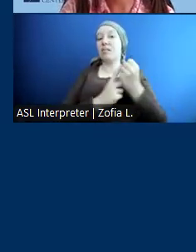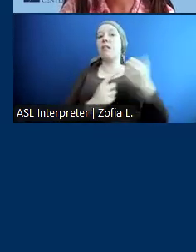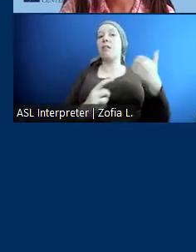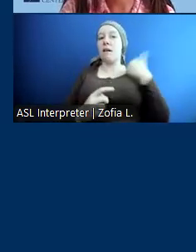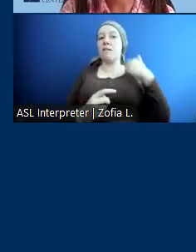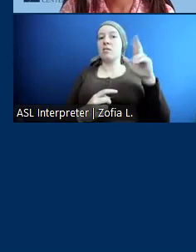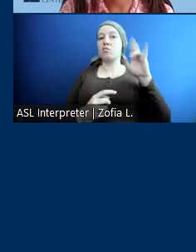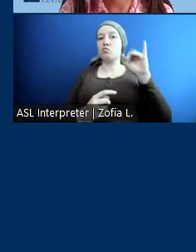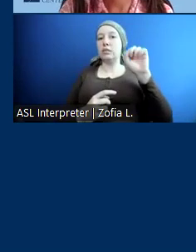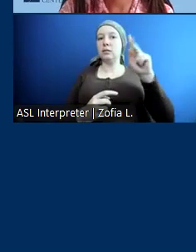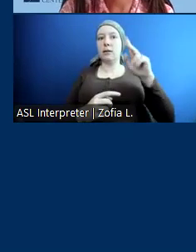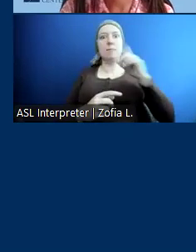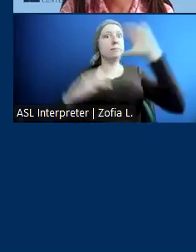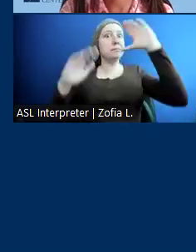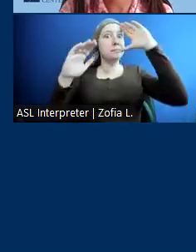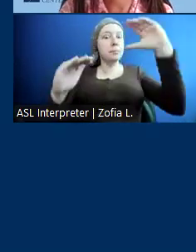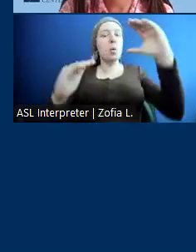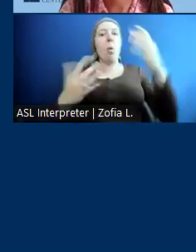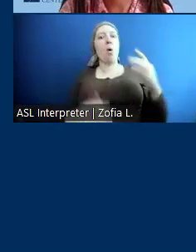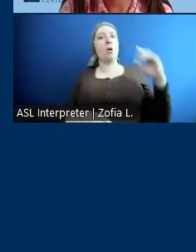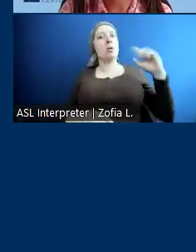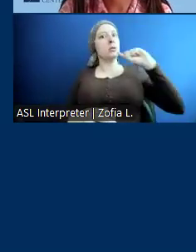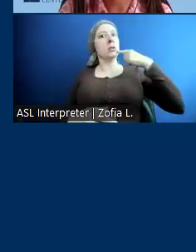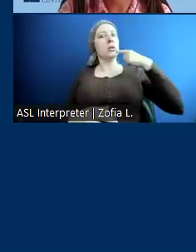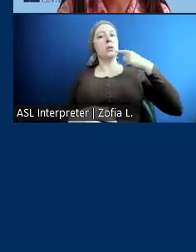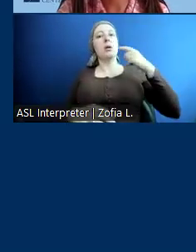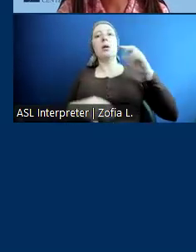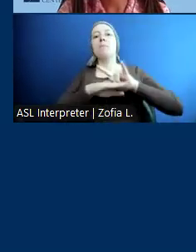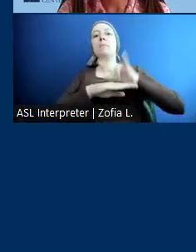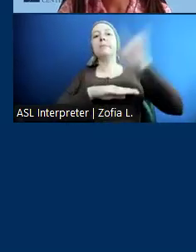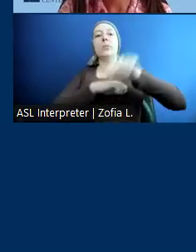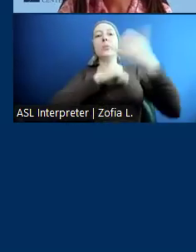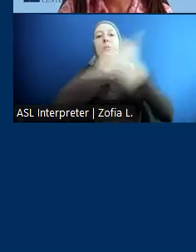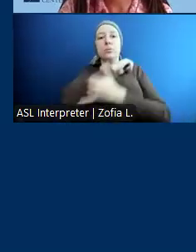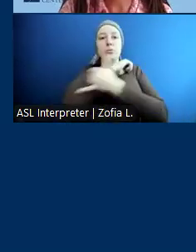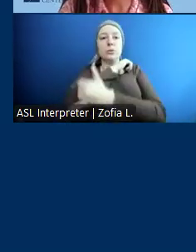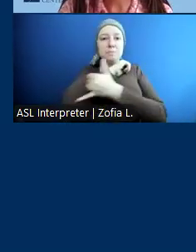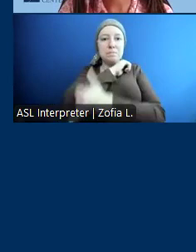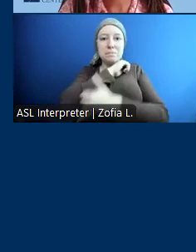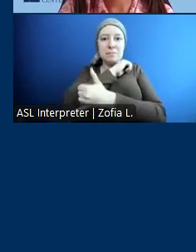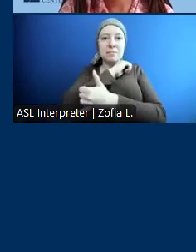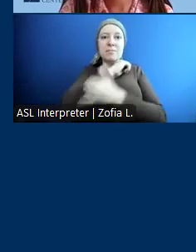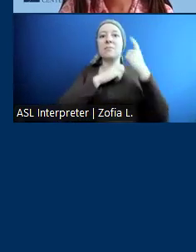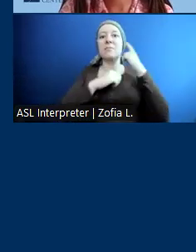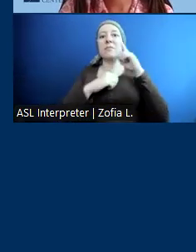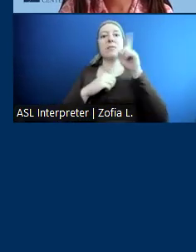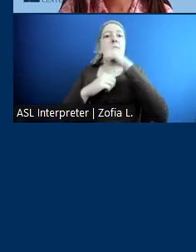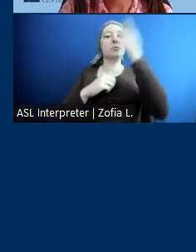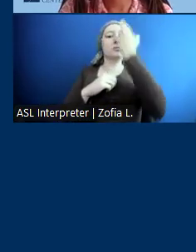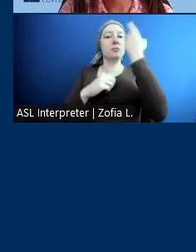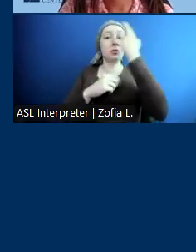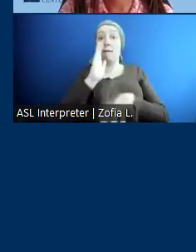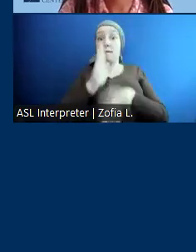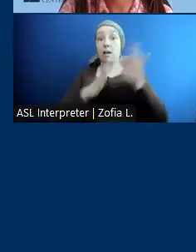or unexpected travel abroad under false pretenses. So finding ways to avoid travel